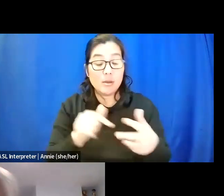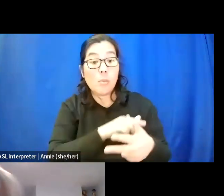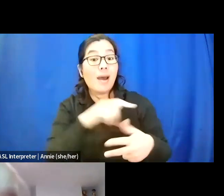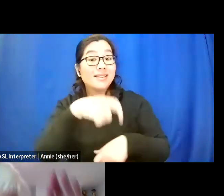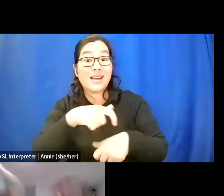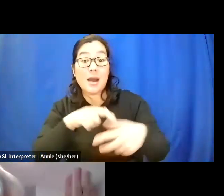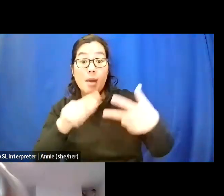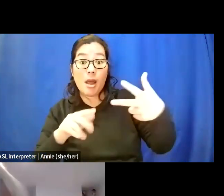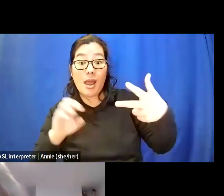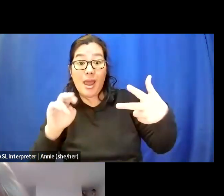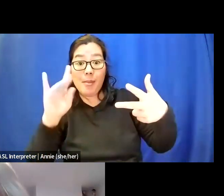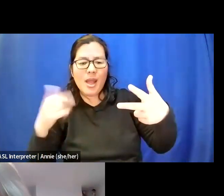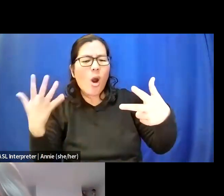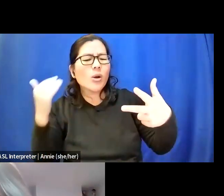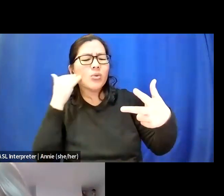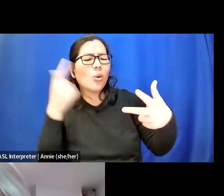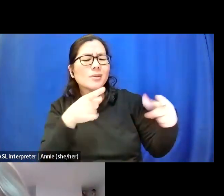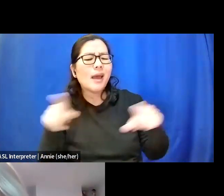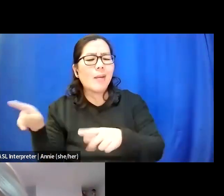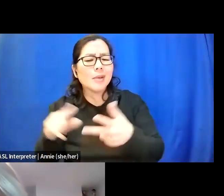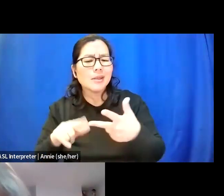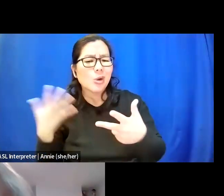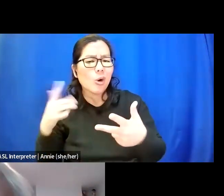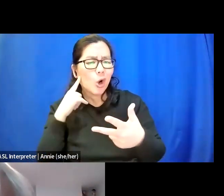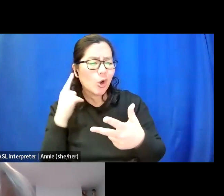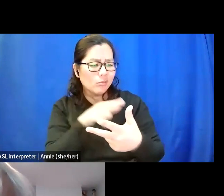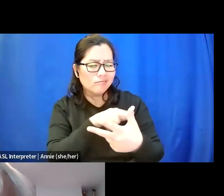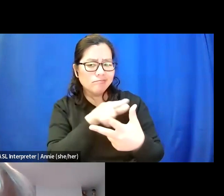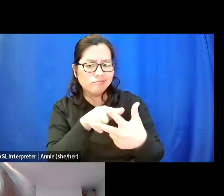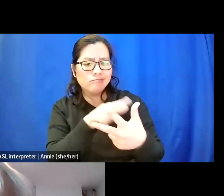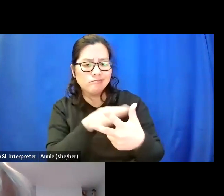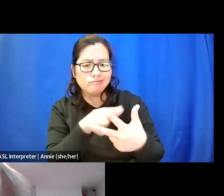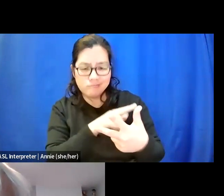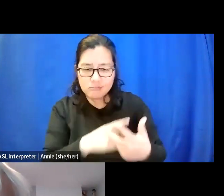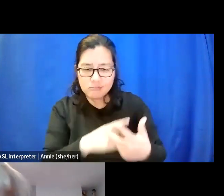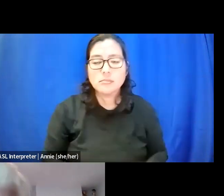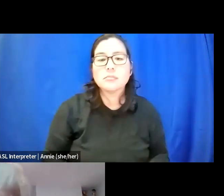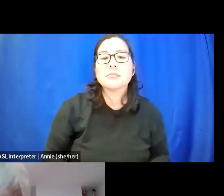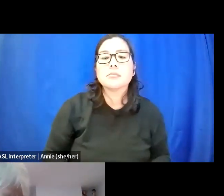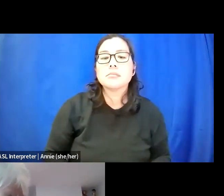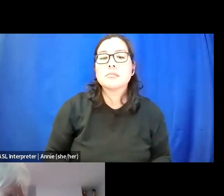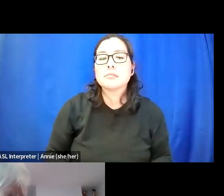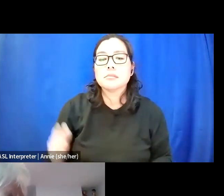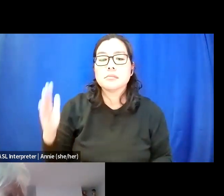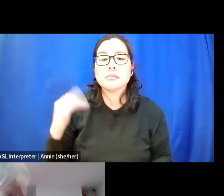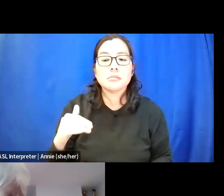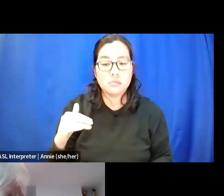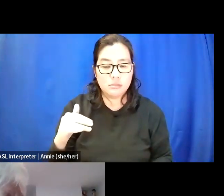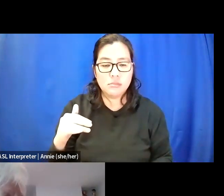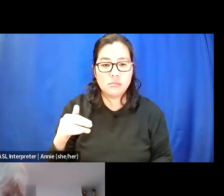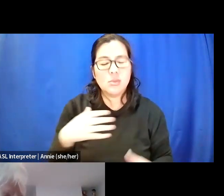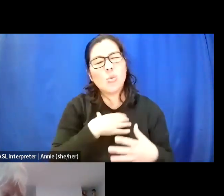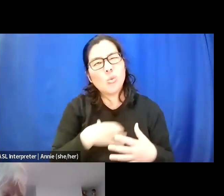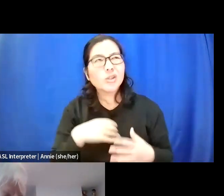Emily's, I said, oh, I know what's going on here, because I'd already heard 2 different descriptions. And I sort of wish that I had somehow been